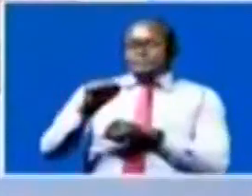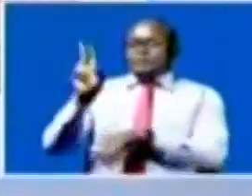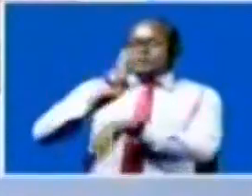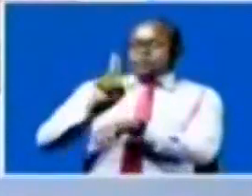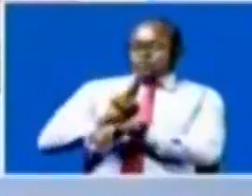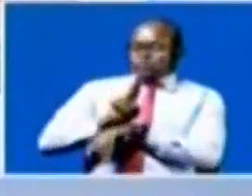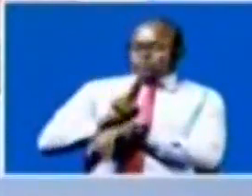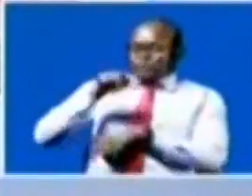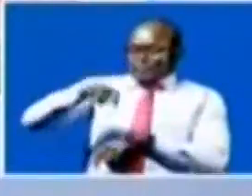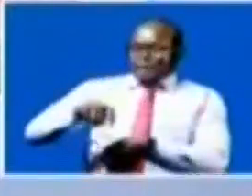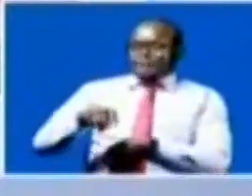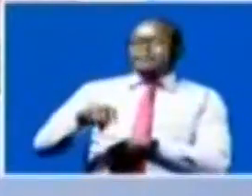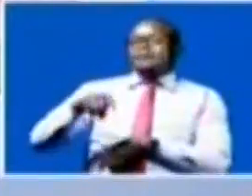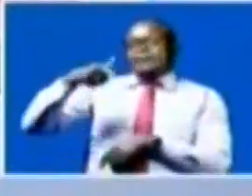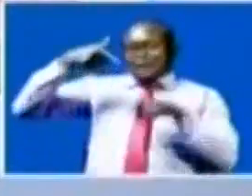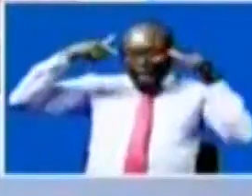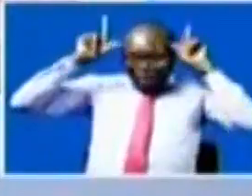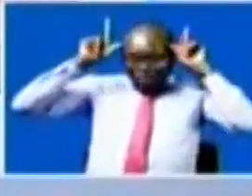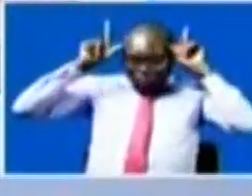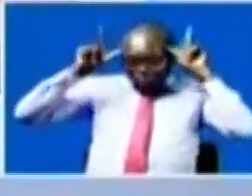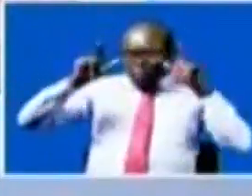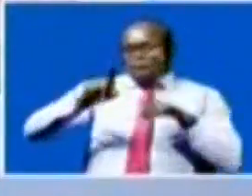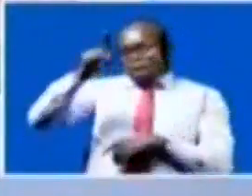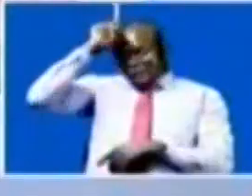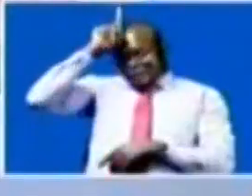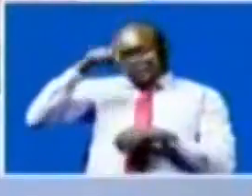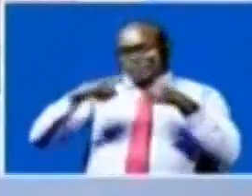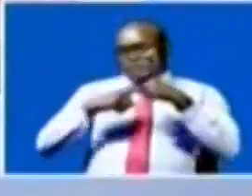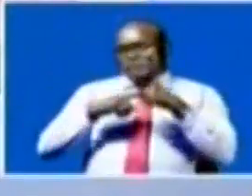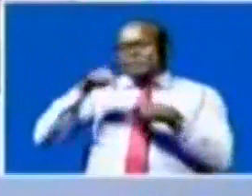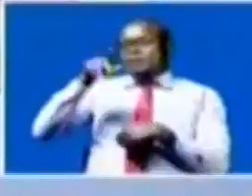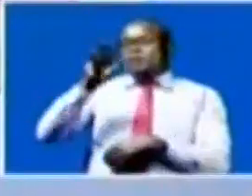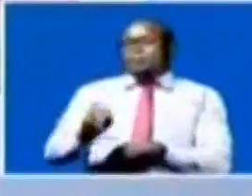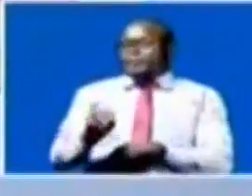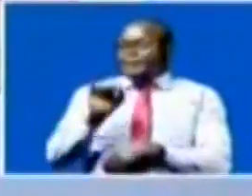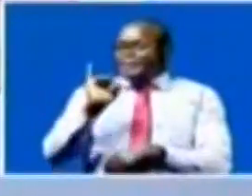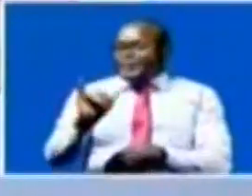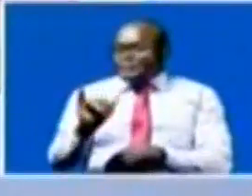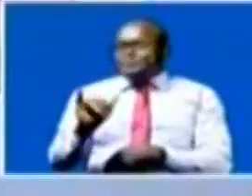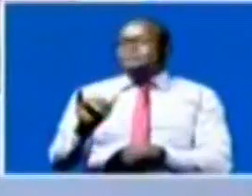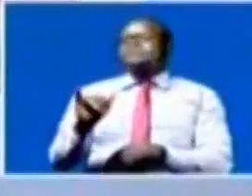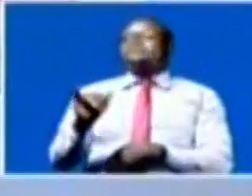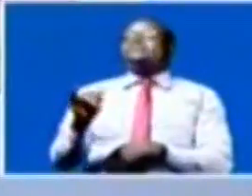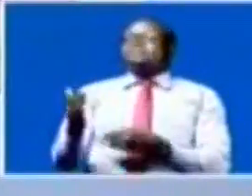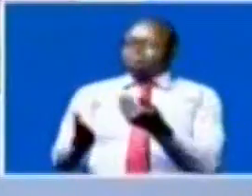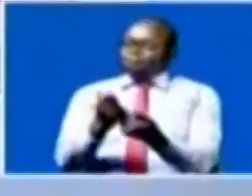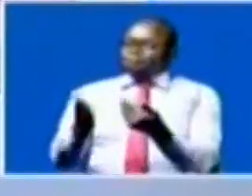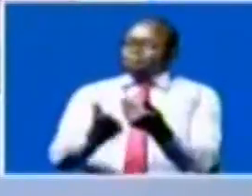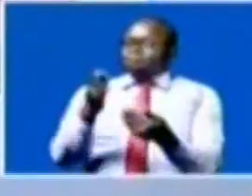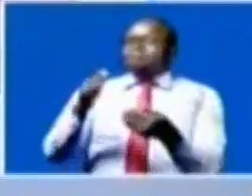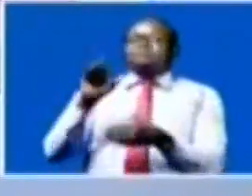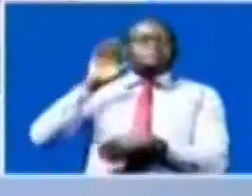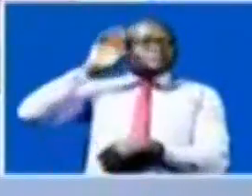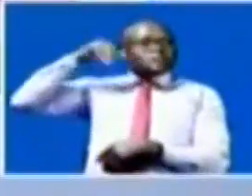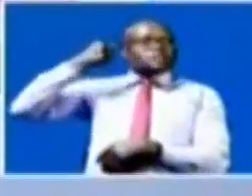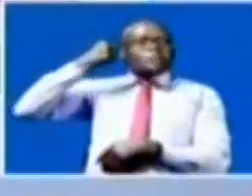the heart of Aryan Cow Village, some 6 kilometers from Sultan Hamoud, is a sanctuary of breeding dopa sheep. The farm